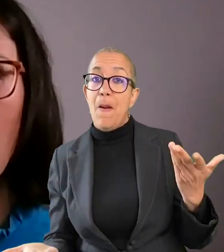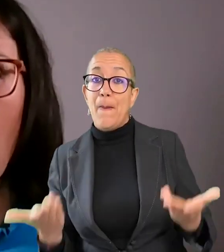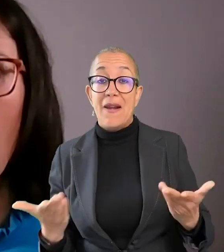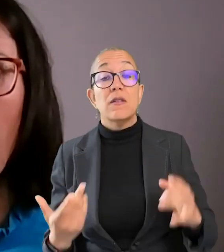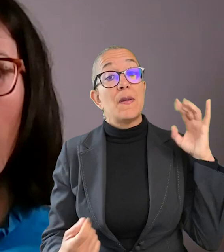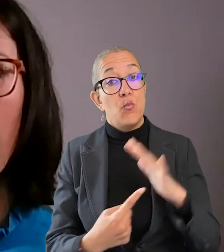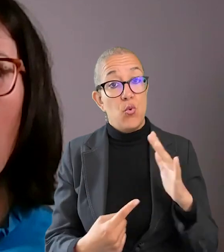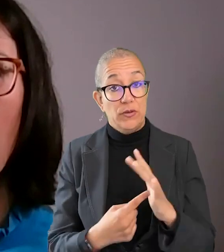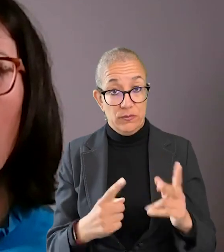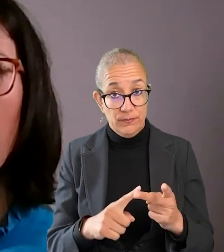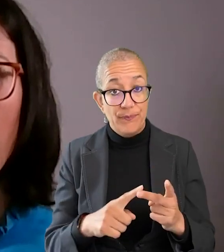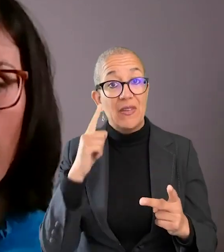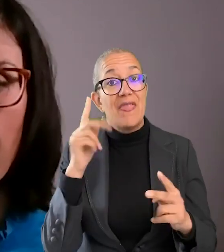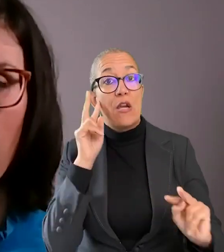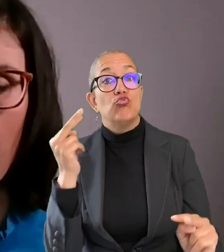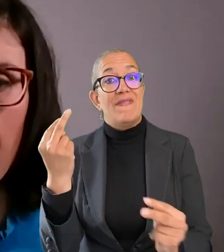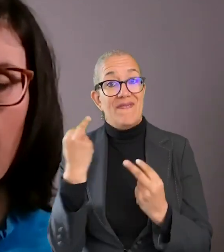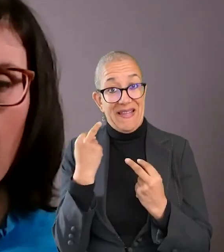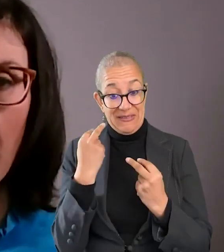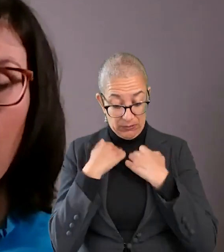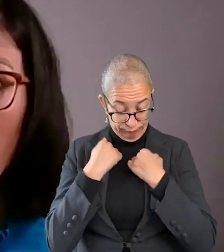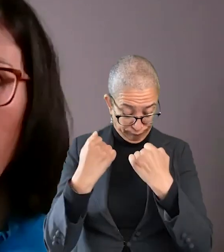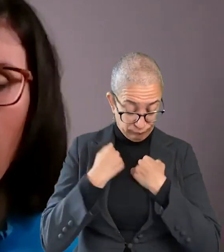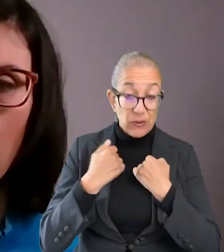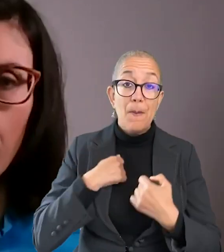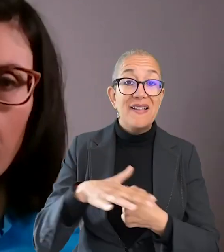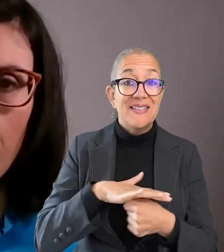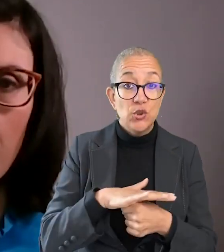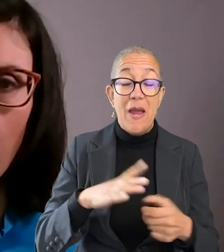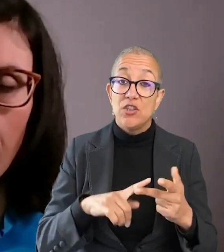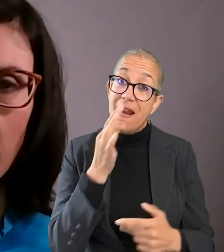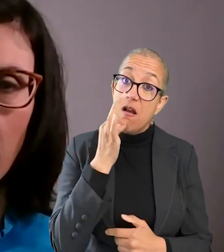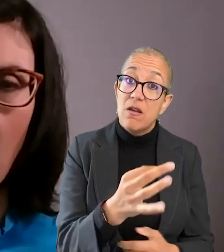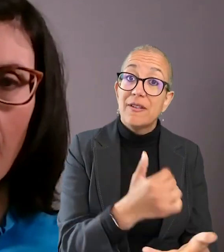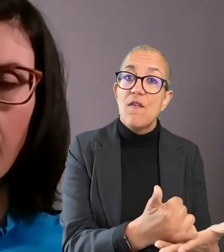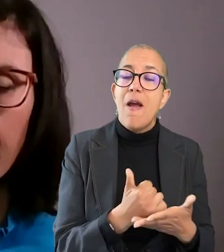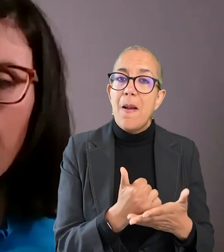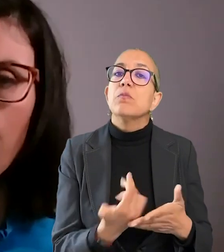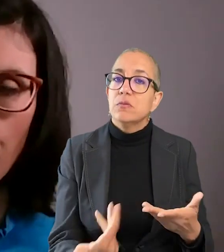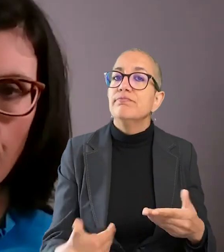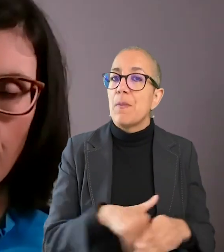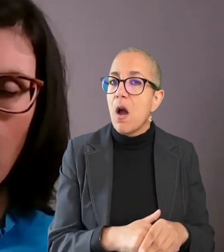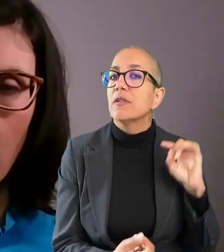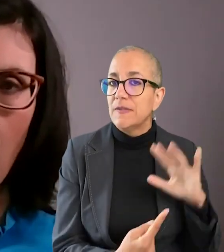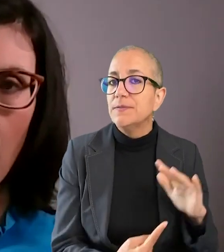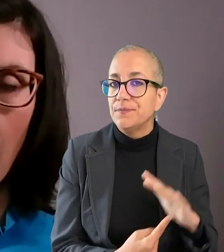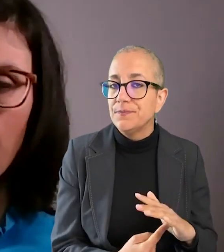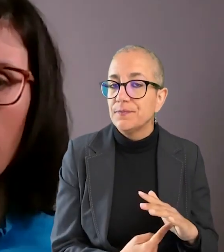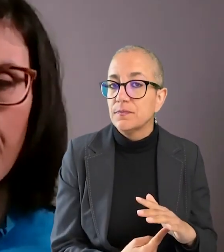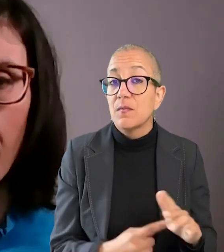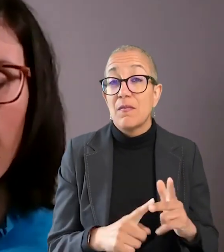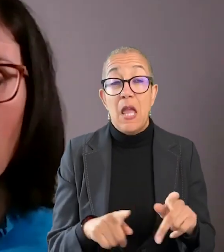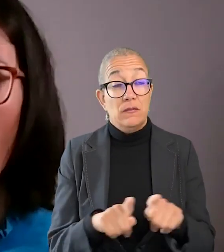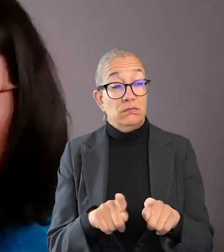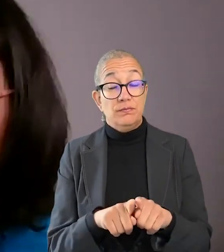about my situation that I'm in and asking for help is a big part of it. And I tend to actually